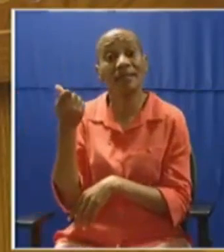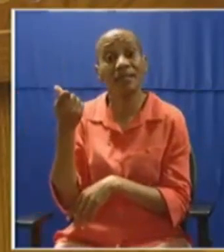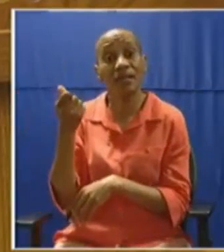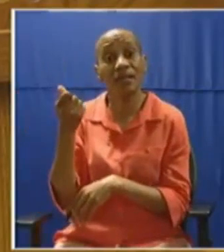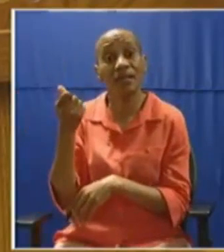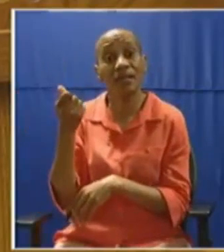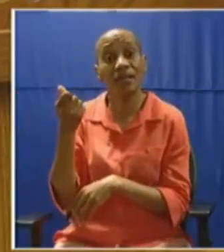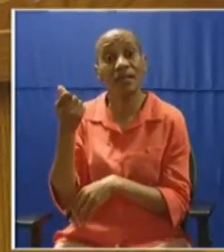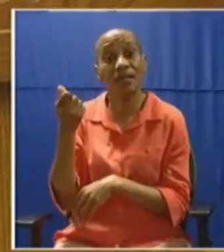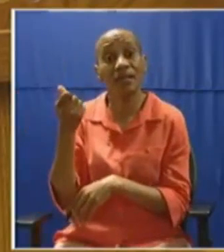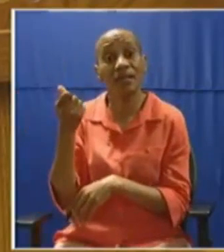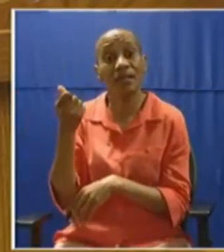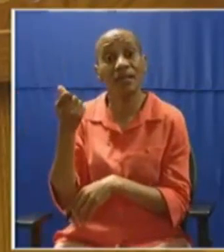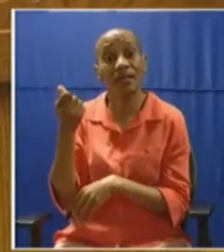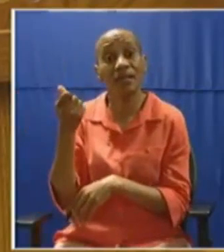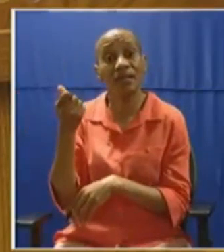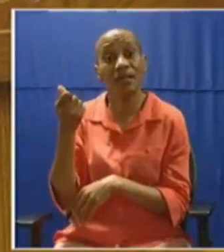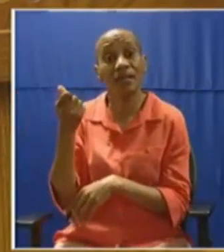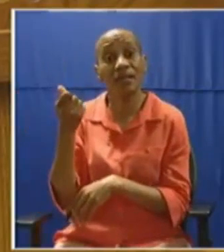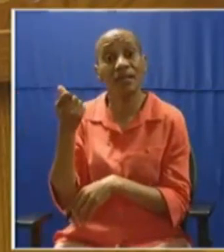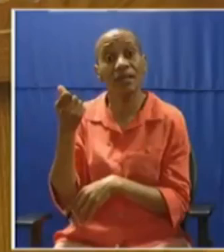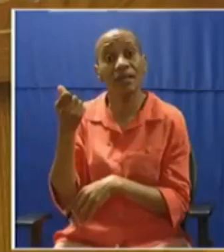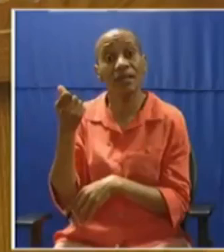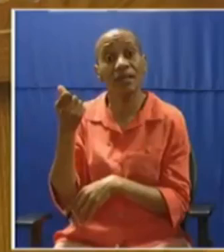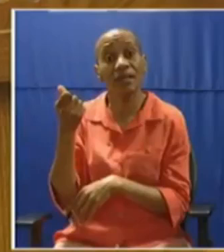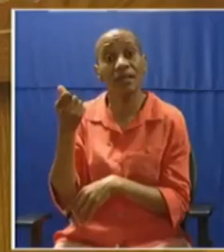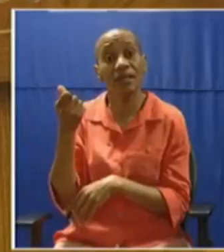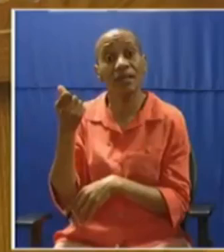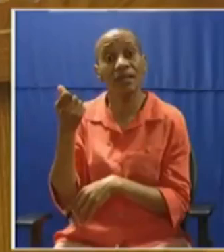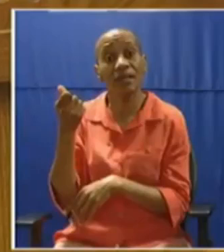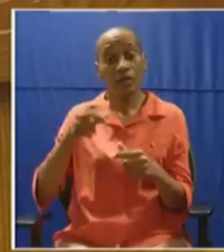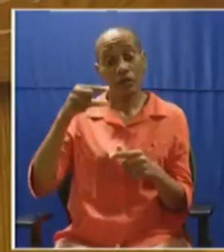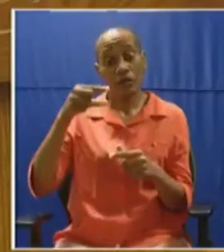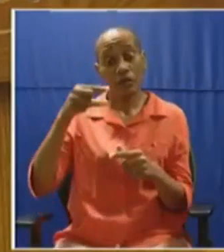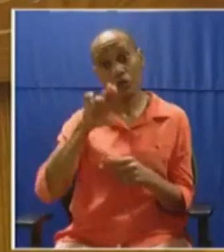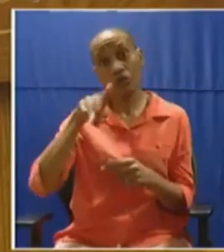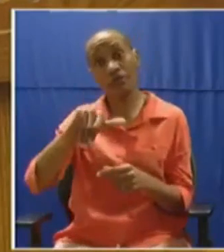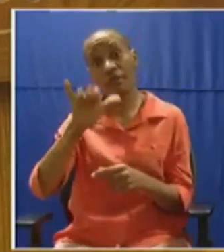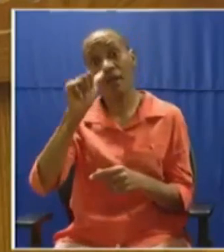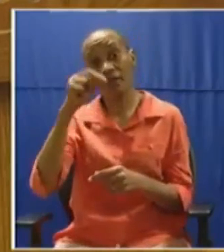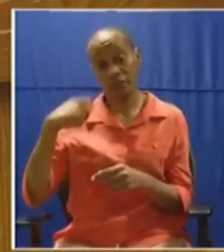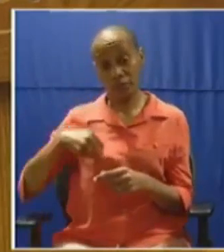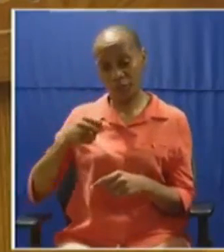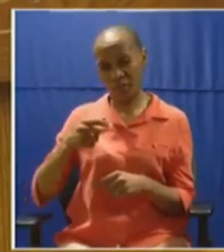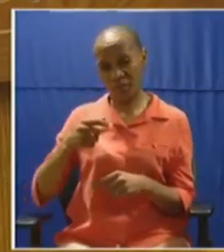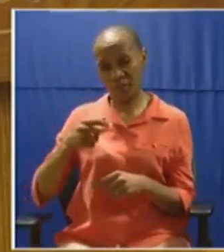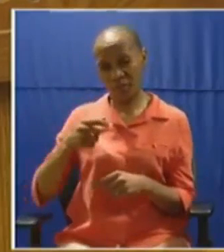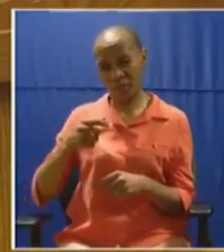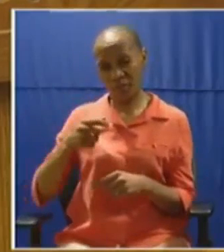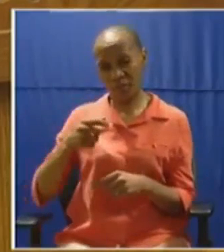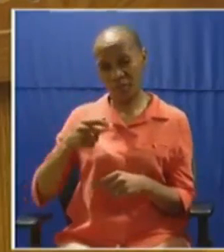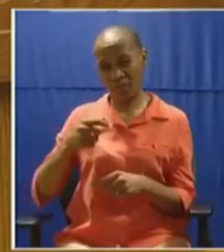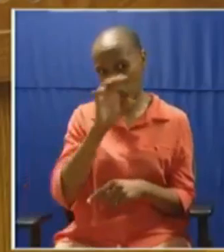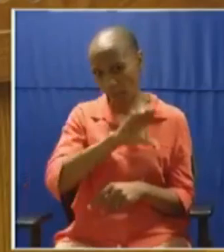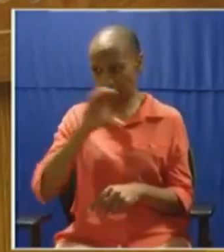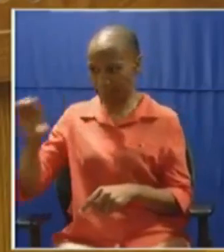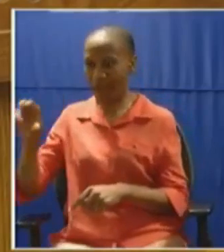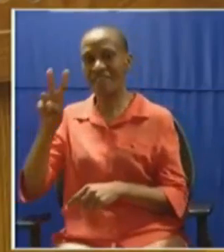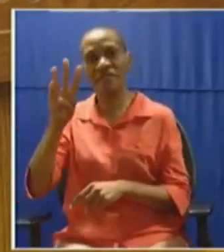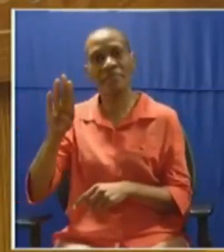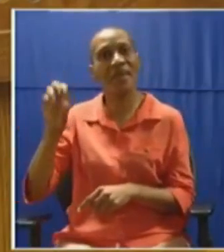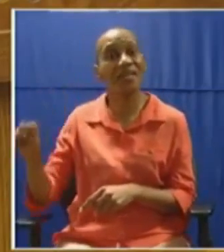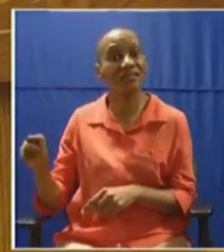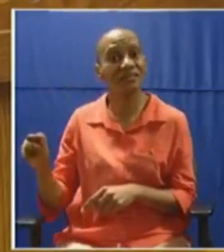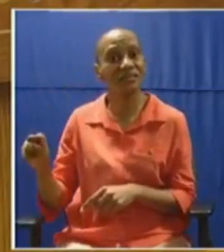in VBS. In Greater Giyani municipality, where 161 million rand was illegally invested in VBS, the